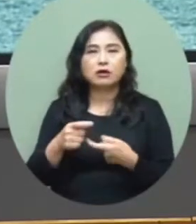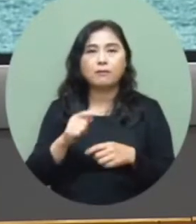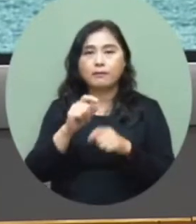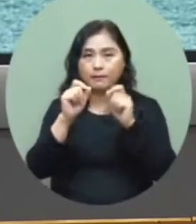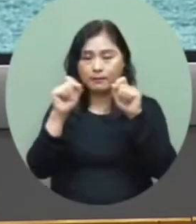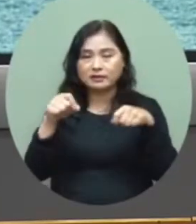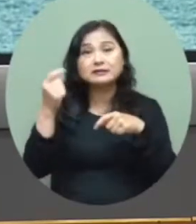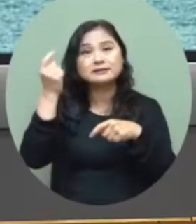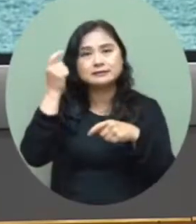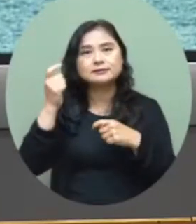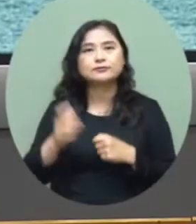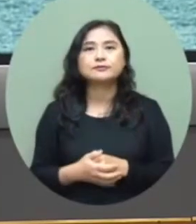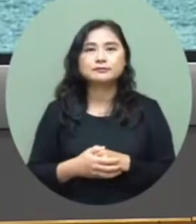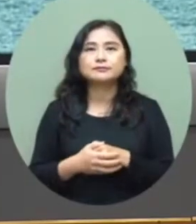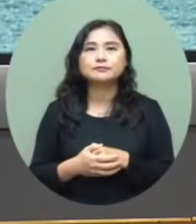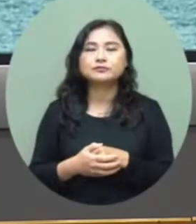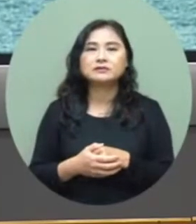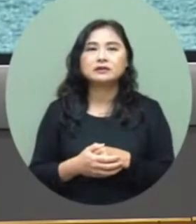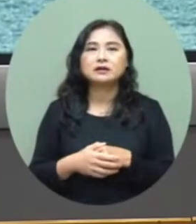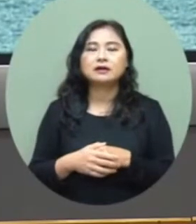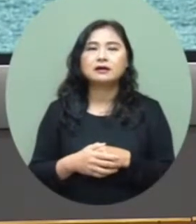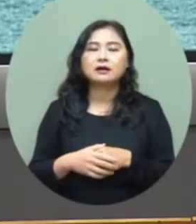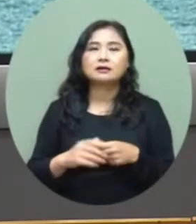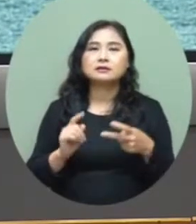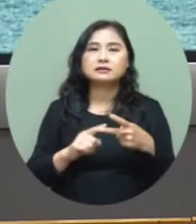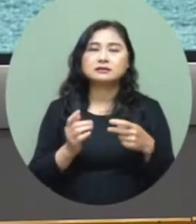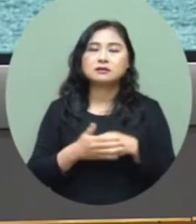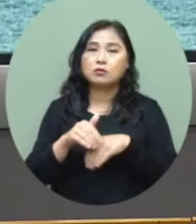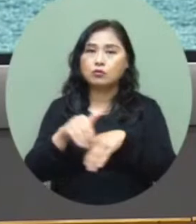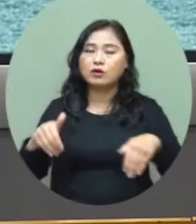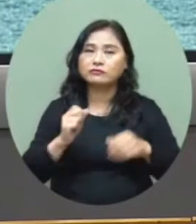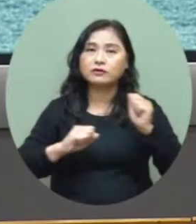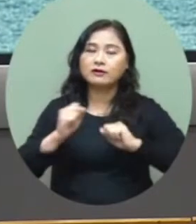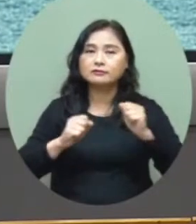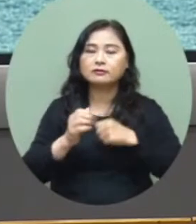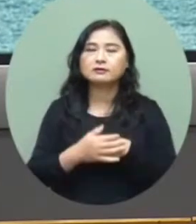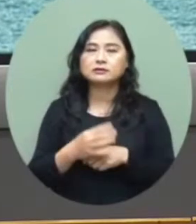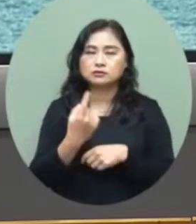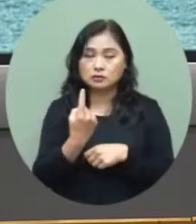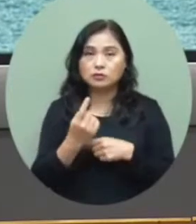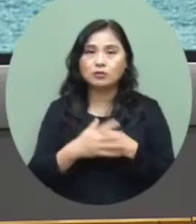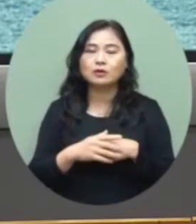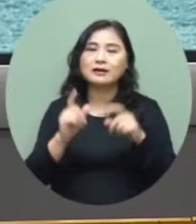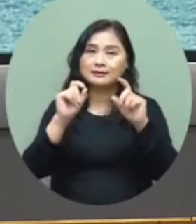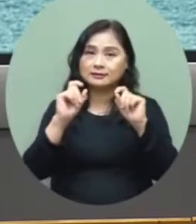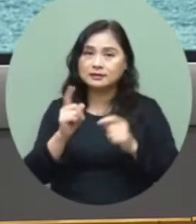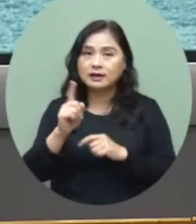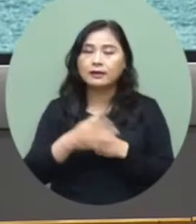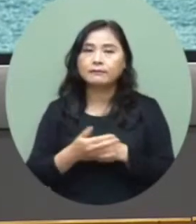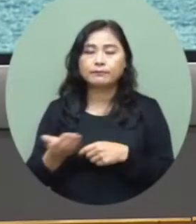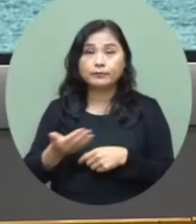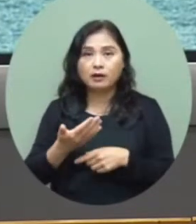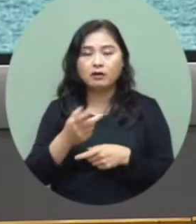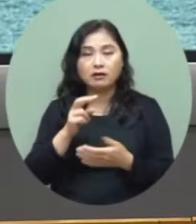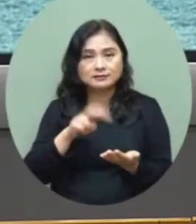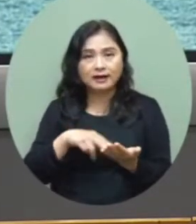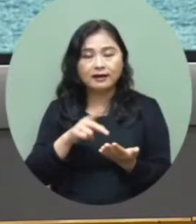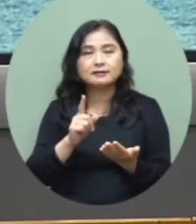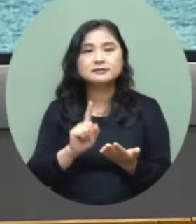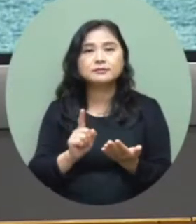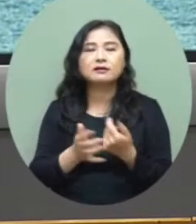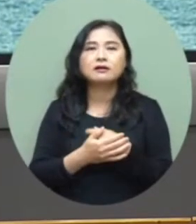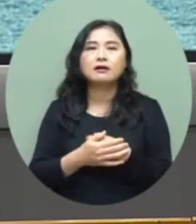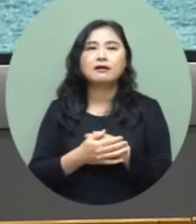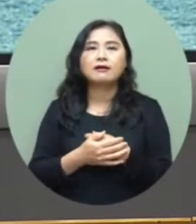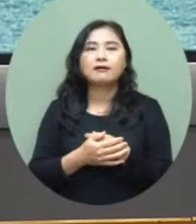monitor it closely. Next, for those who are subject to the RTN or RTD,